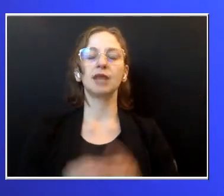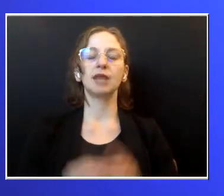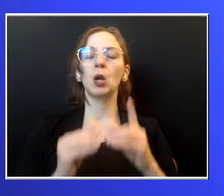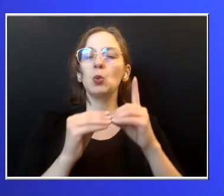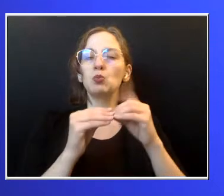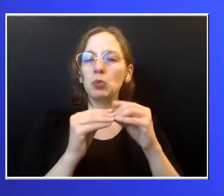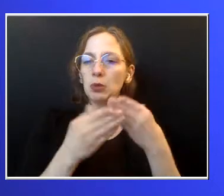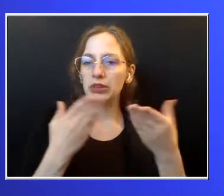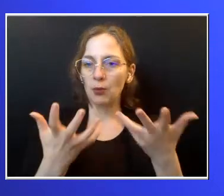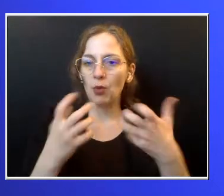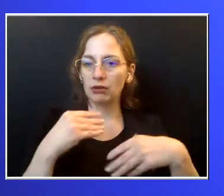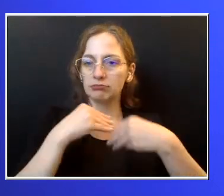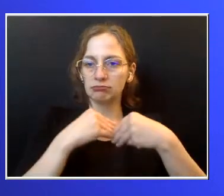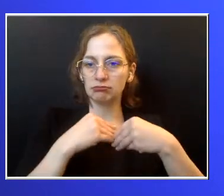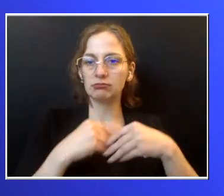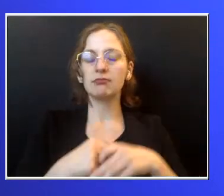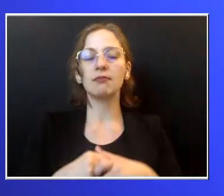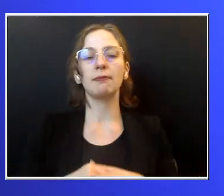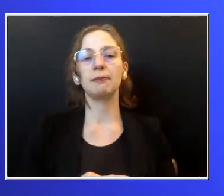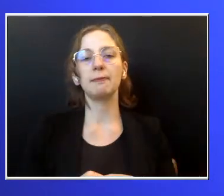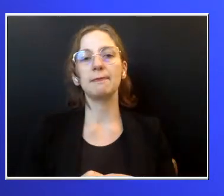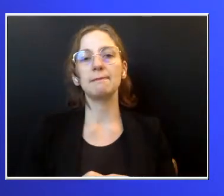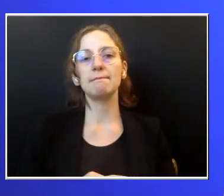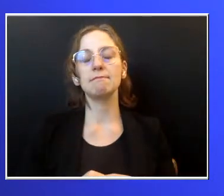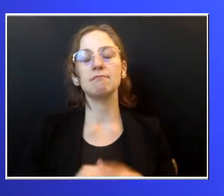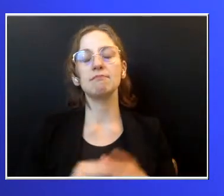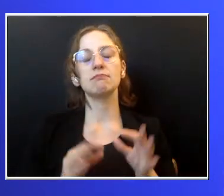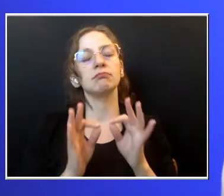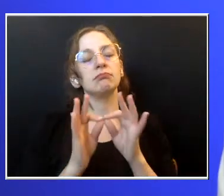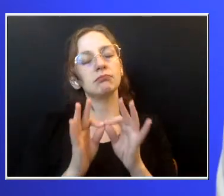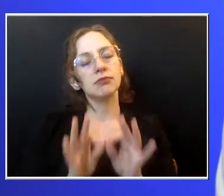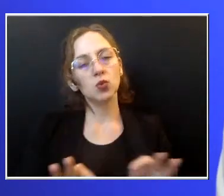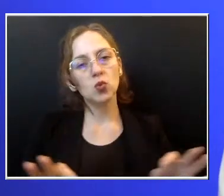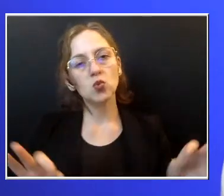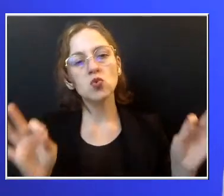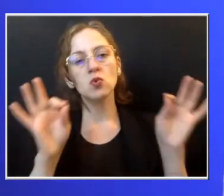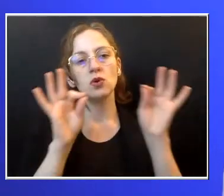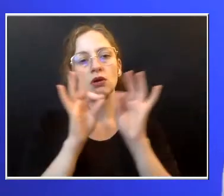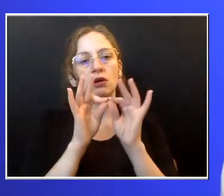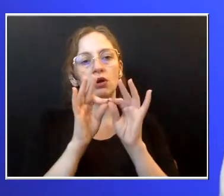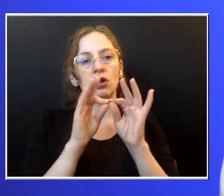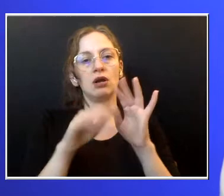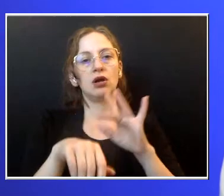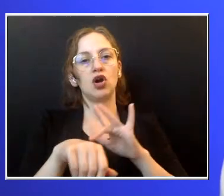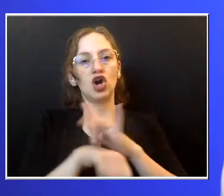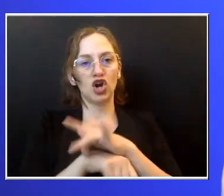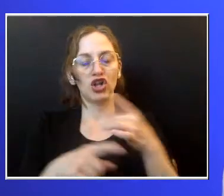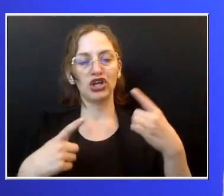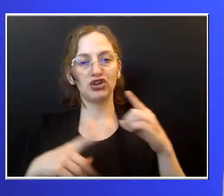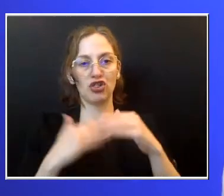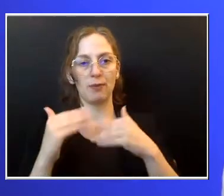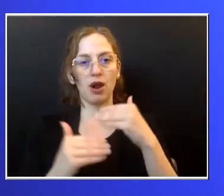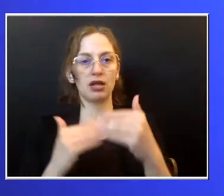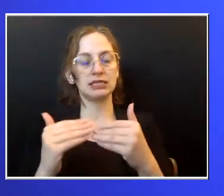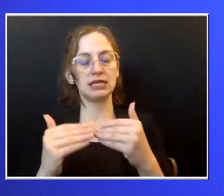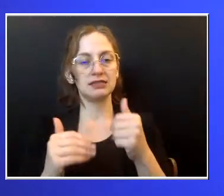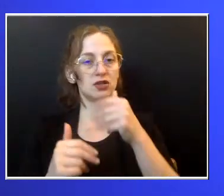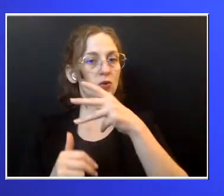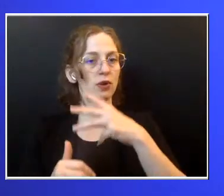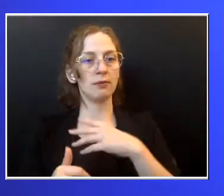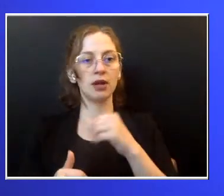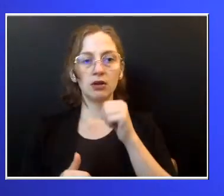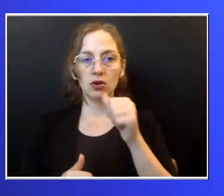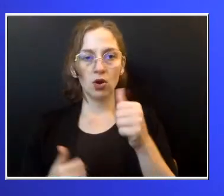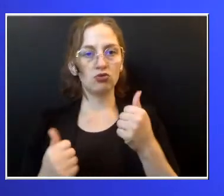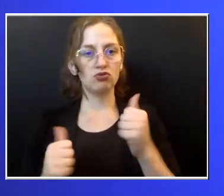that I think it's really critical early in this process that women don't try to just sort of do it on their own. Women have a tendency